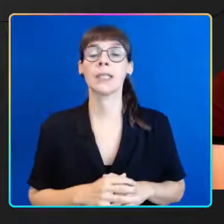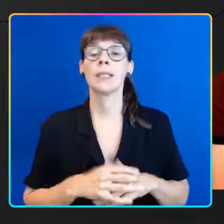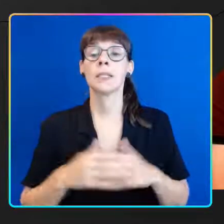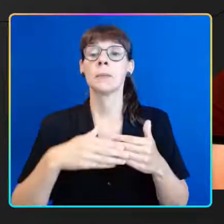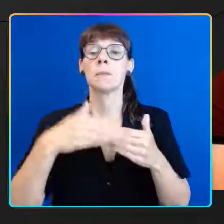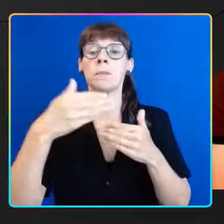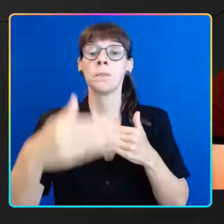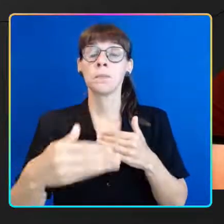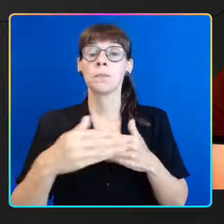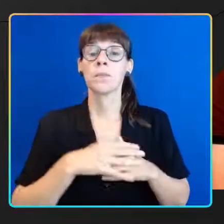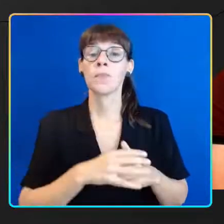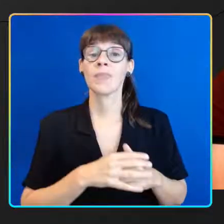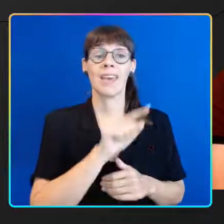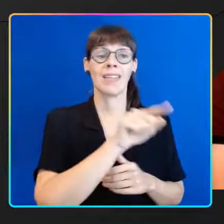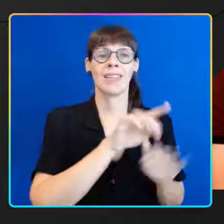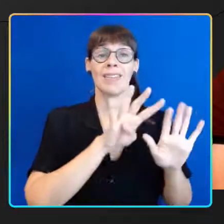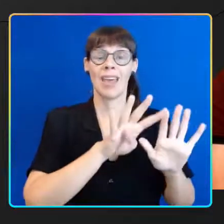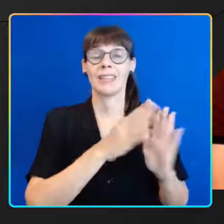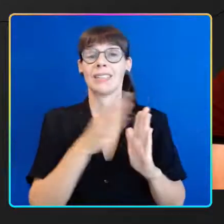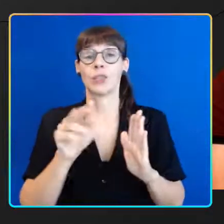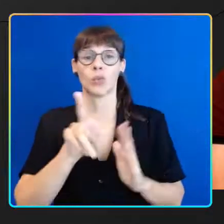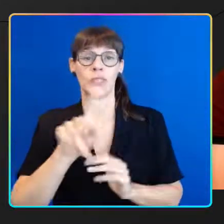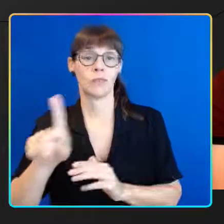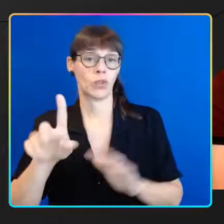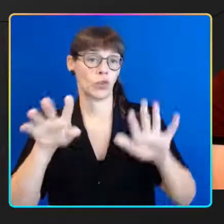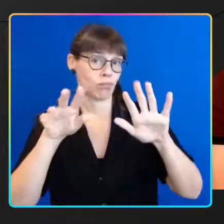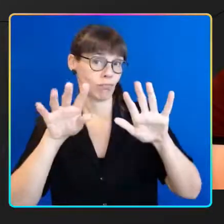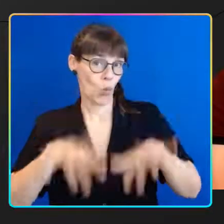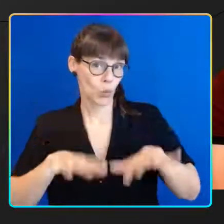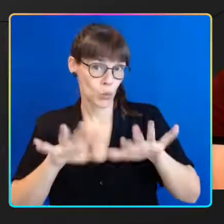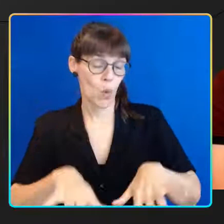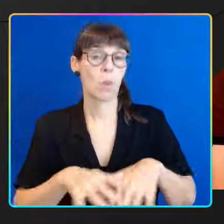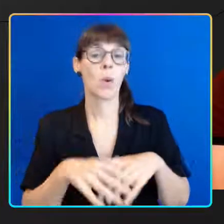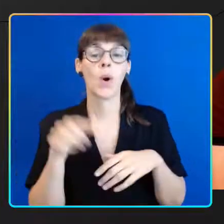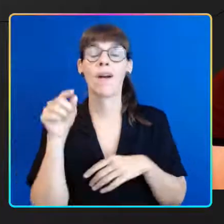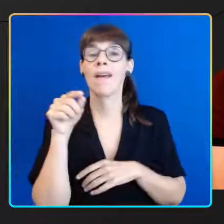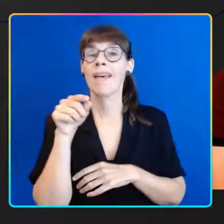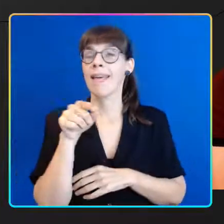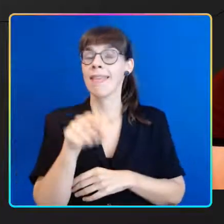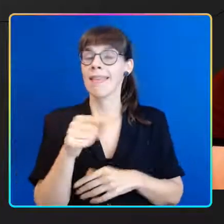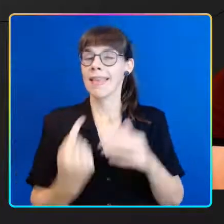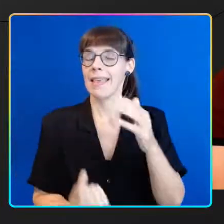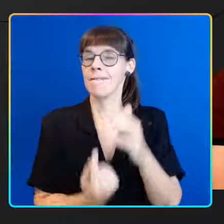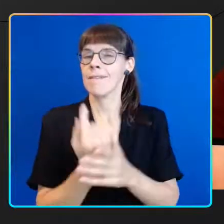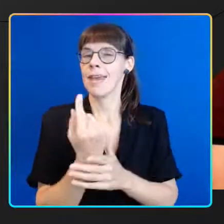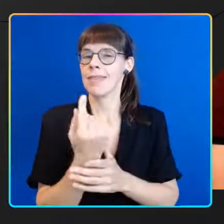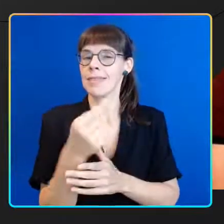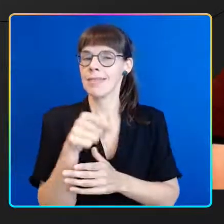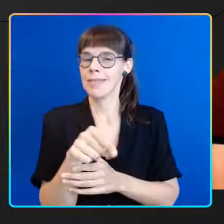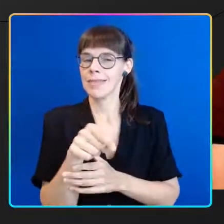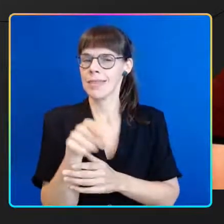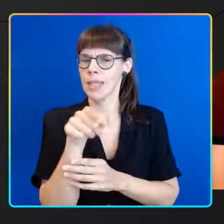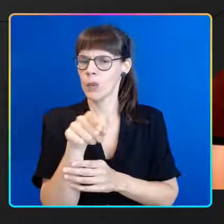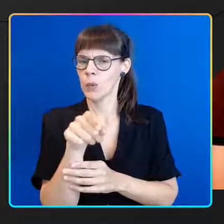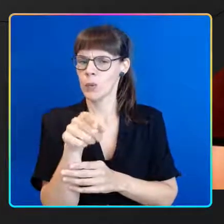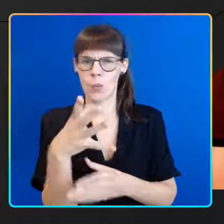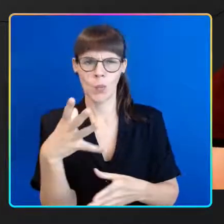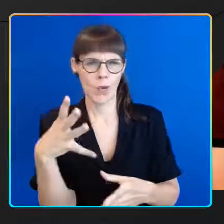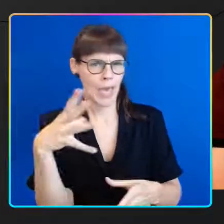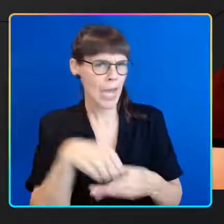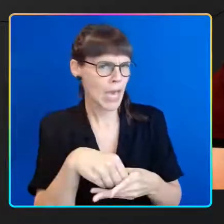called Global AI Back Together. Can you tell? I know you've been involved. You've got some of the inside sort